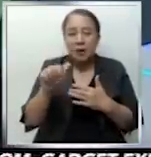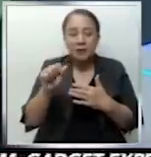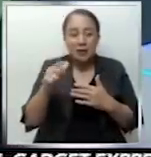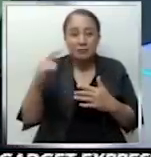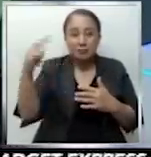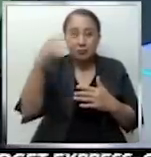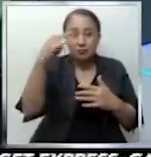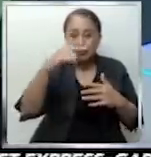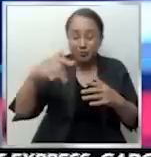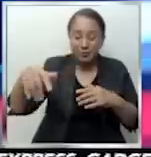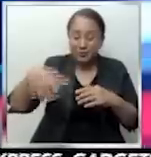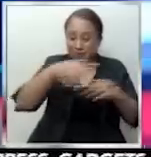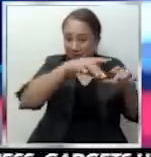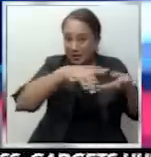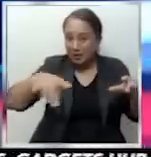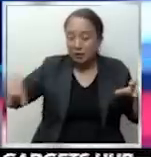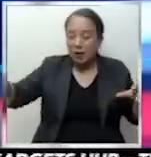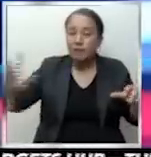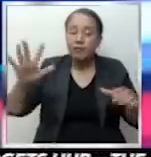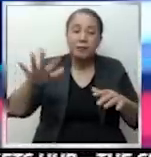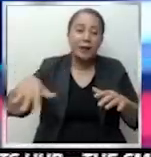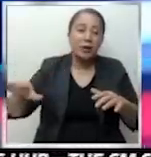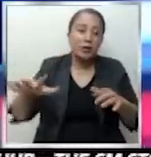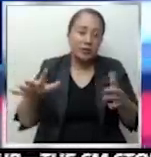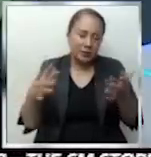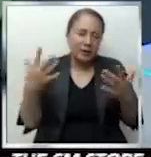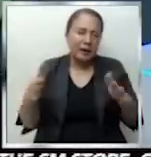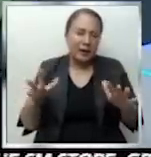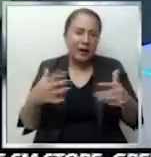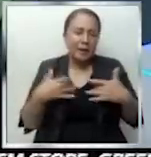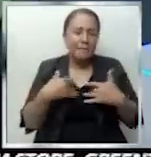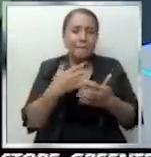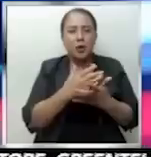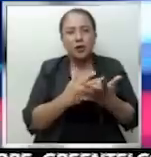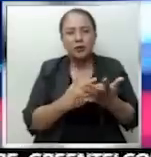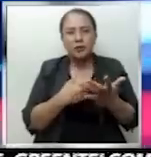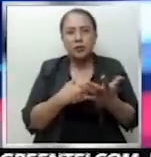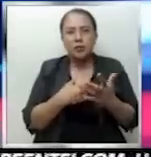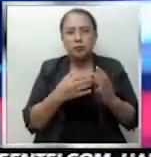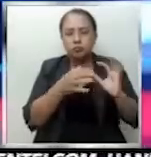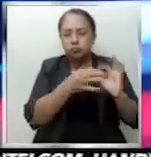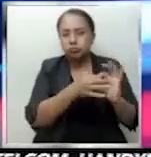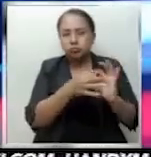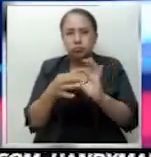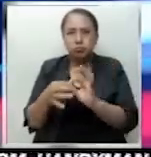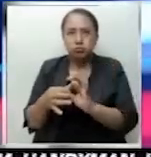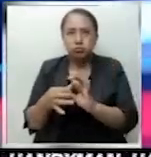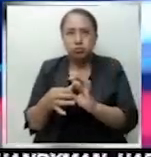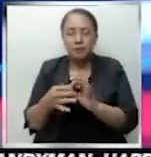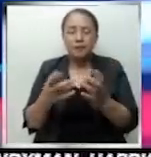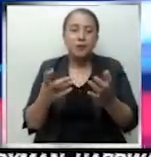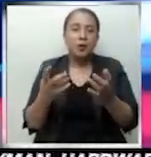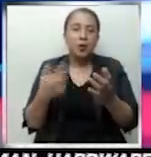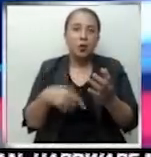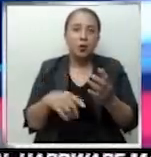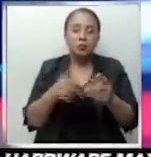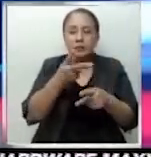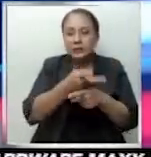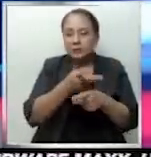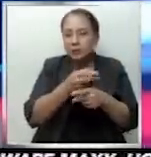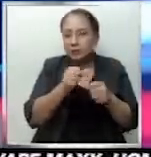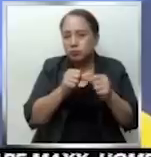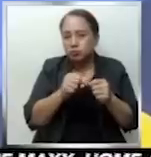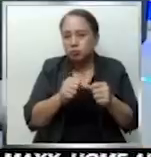biggest. These five sites are part of a interconnected sort of fabric of keeping our